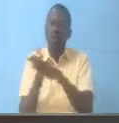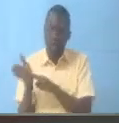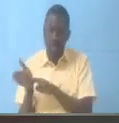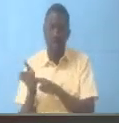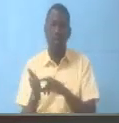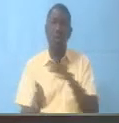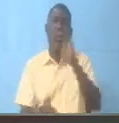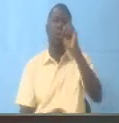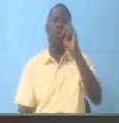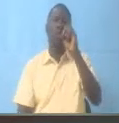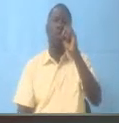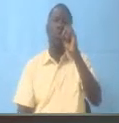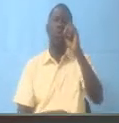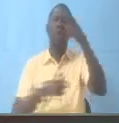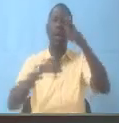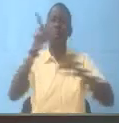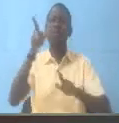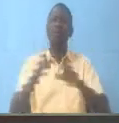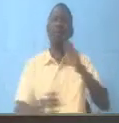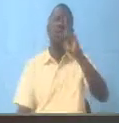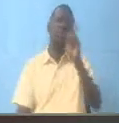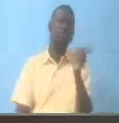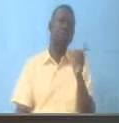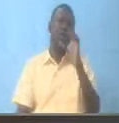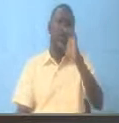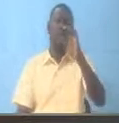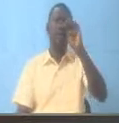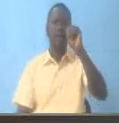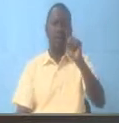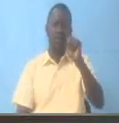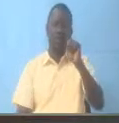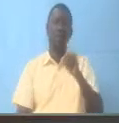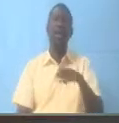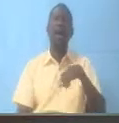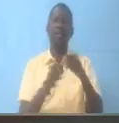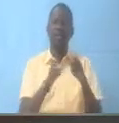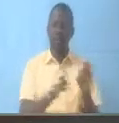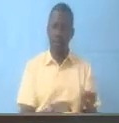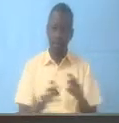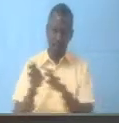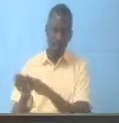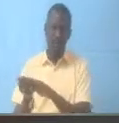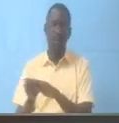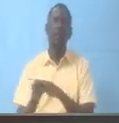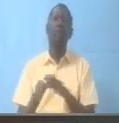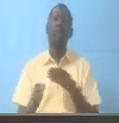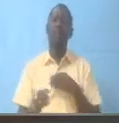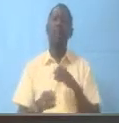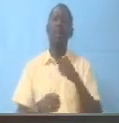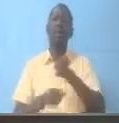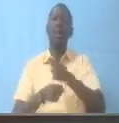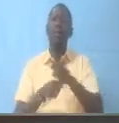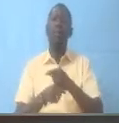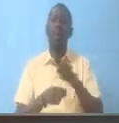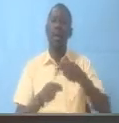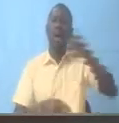fa nak natu xam-xam GCE O level. Then I went over to Gambia High School. Ma continue dem Gambia High